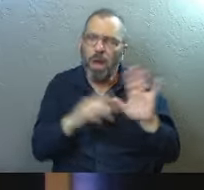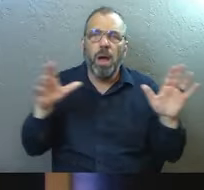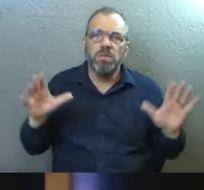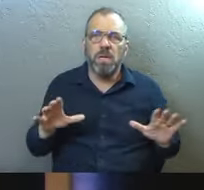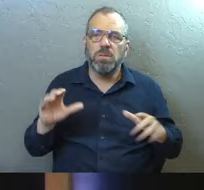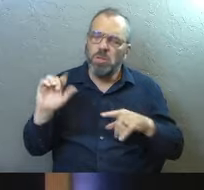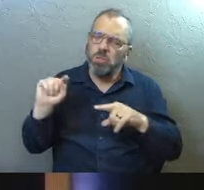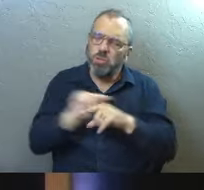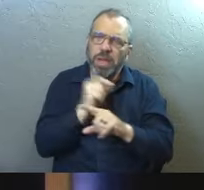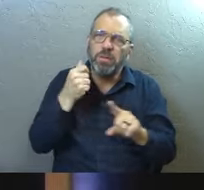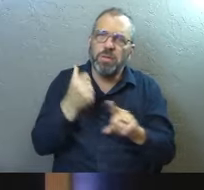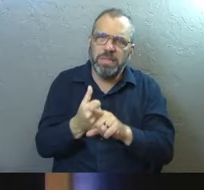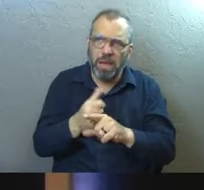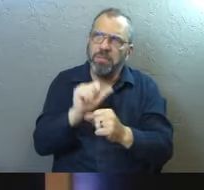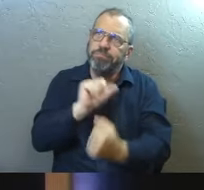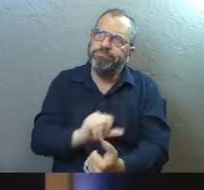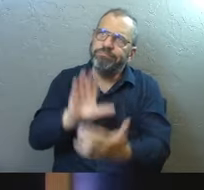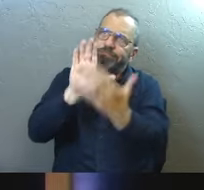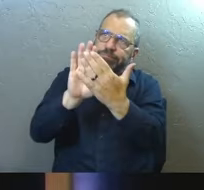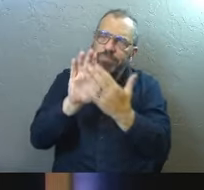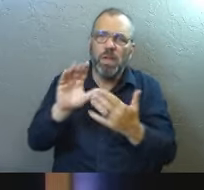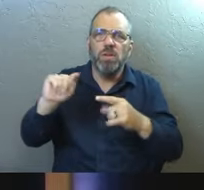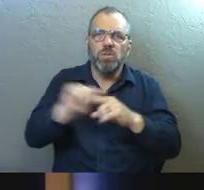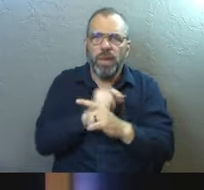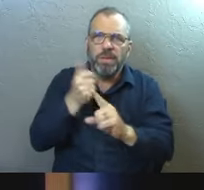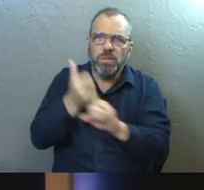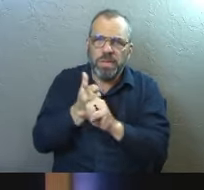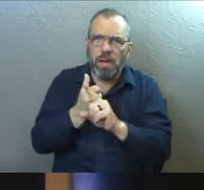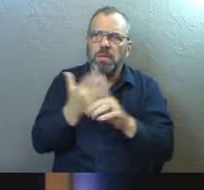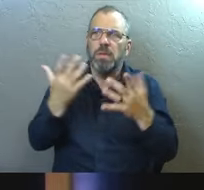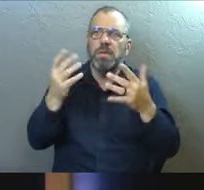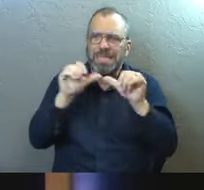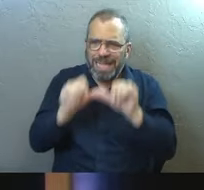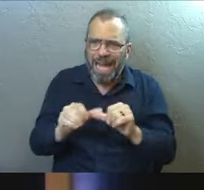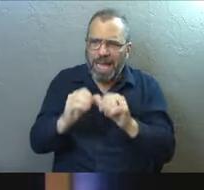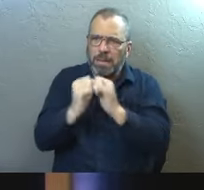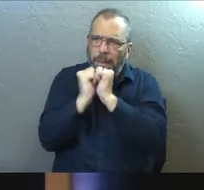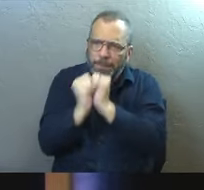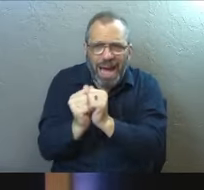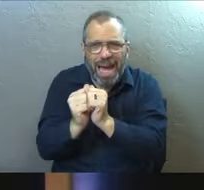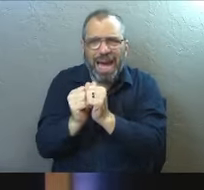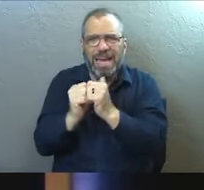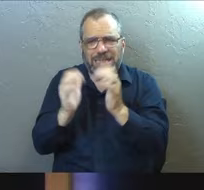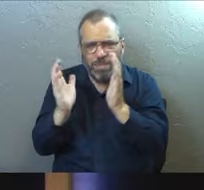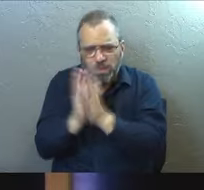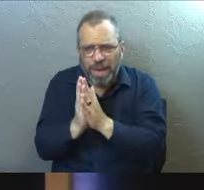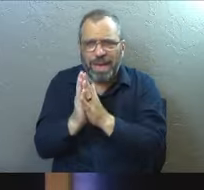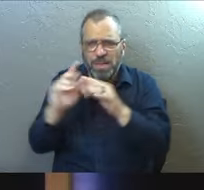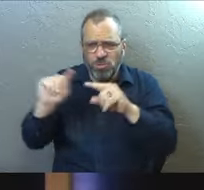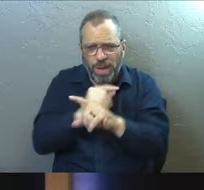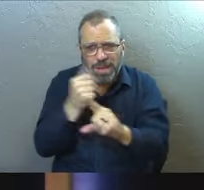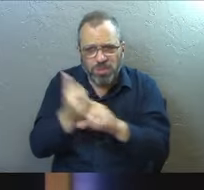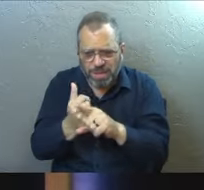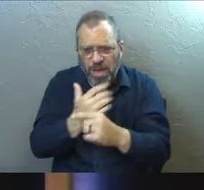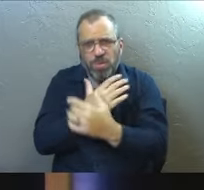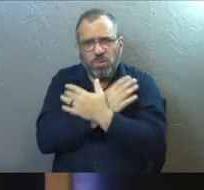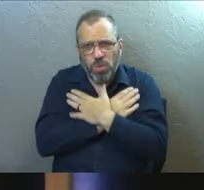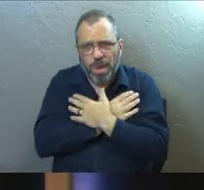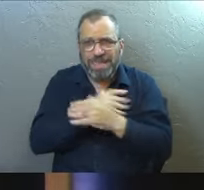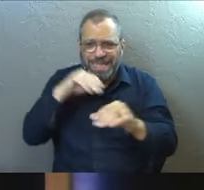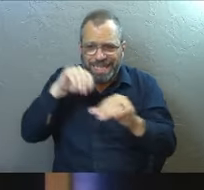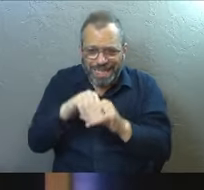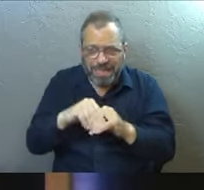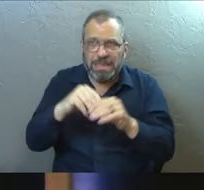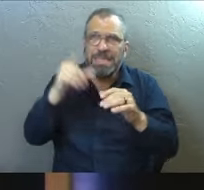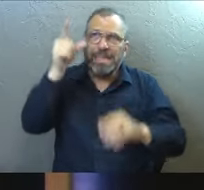just train yourself to be in his presence. Train yourself to stay and abide. Train yourself to praise. Train yourself to rest